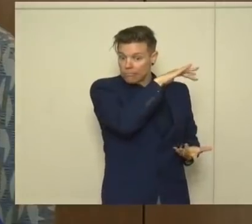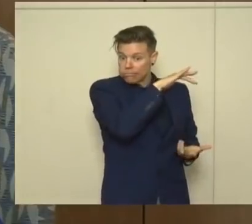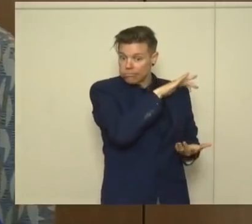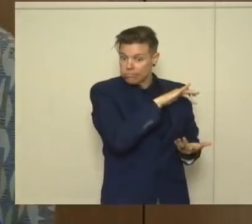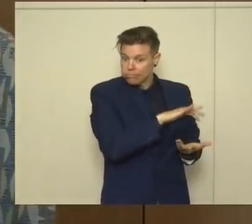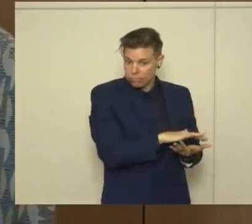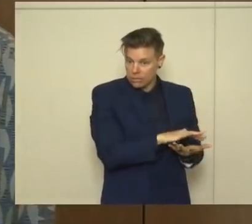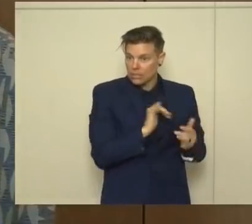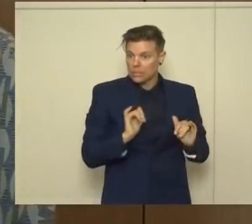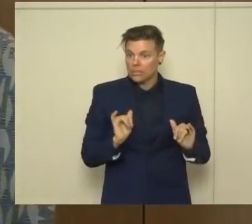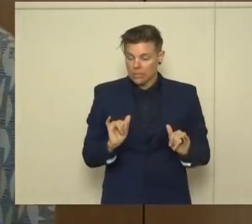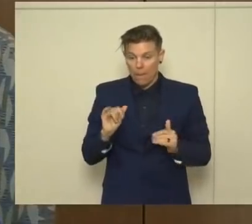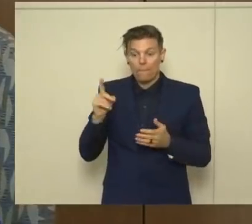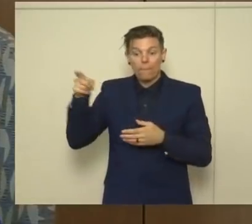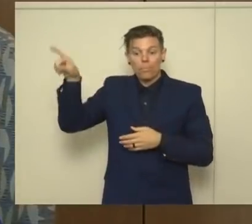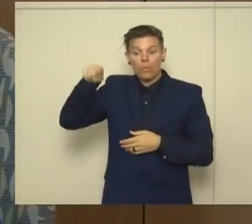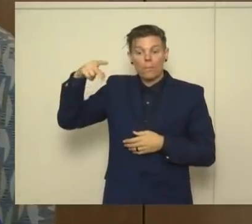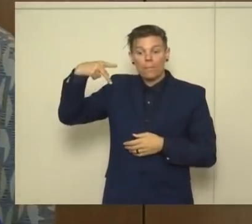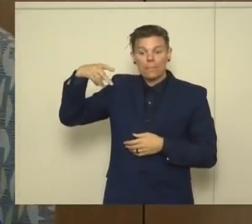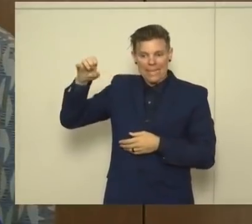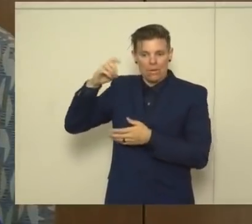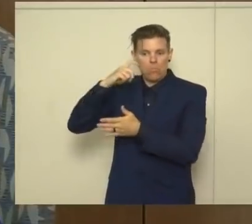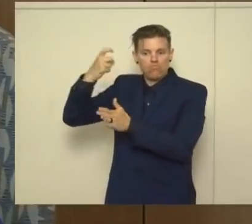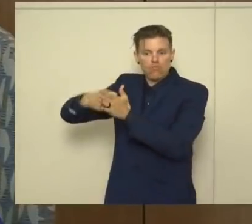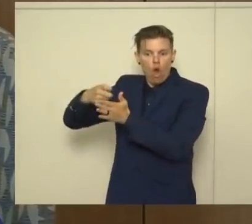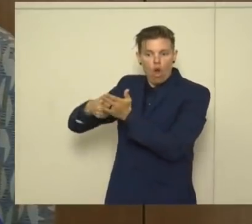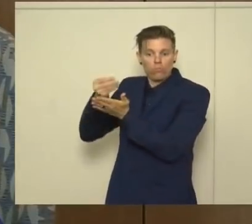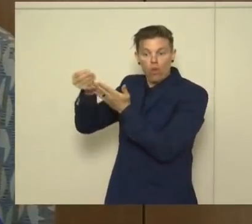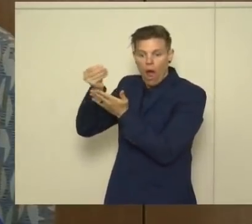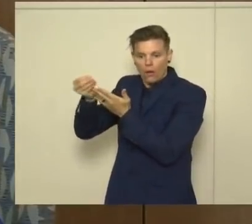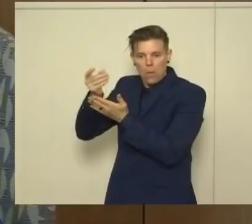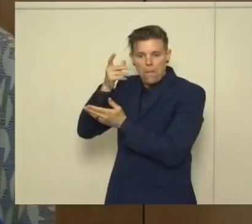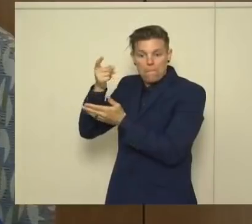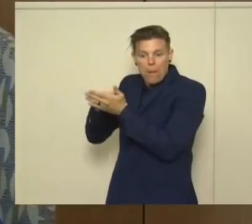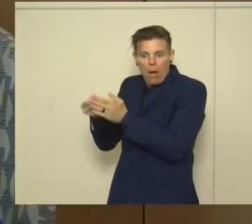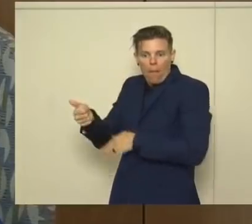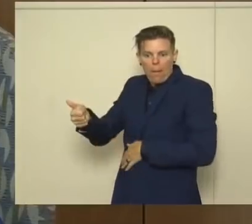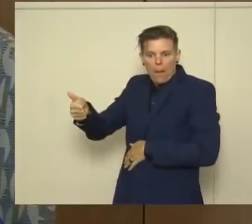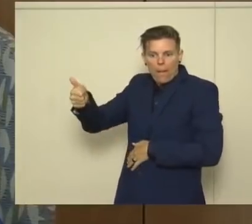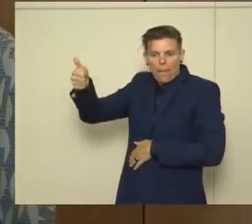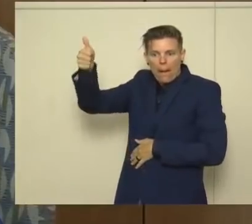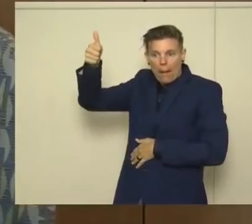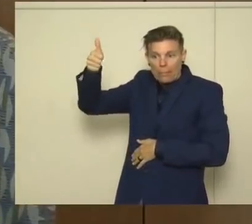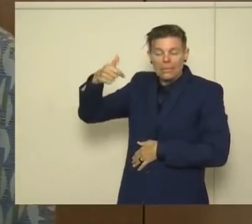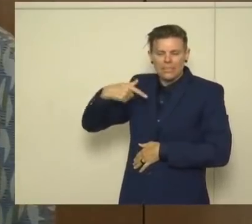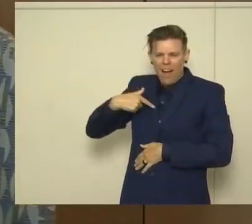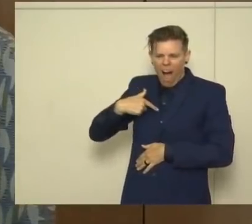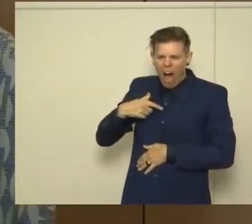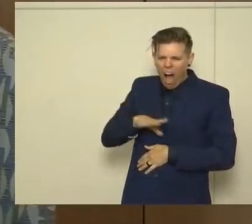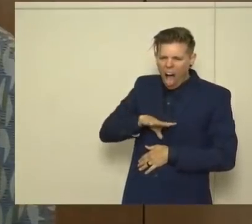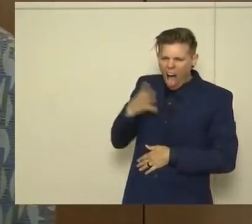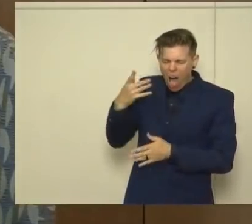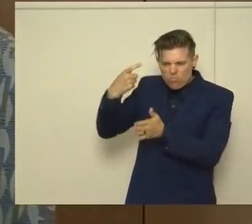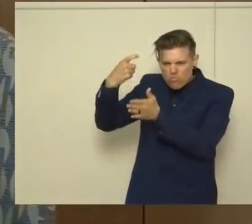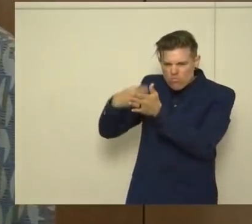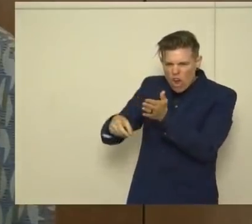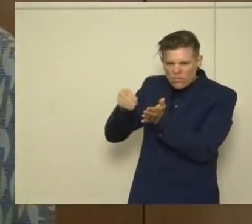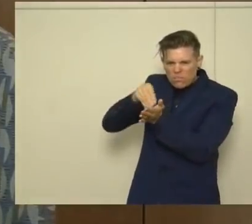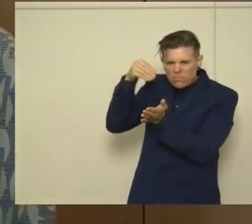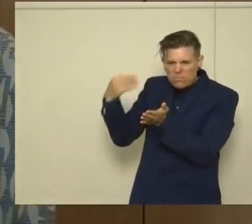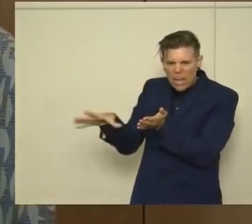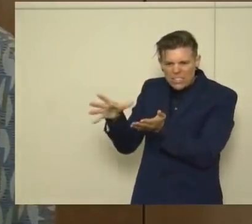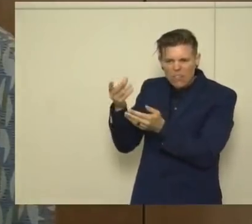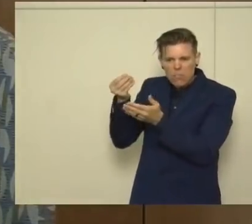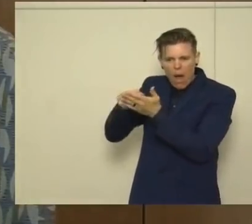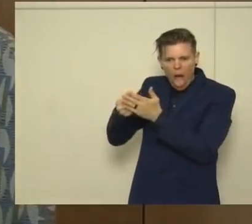is hugely problematic. Frankly, for me, it's outrageous. And I'm not suggesting that a lot